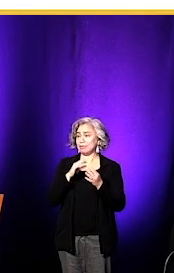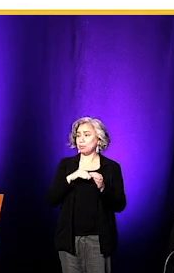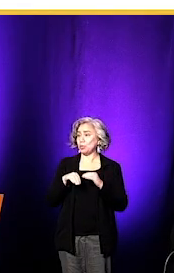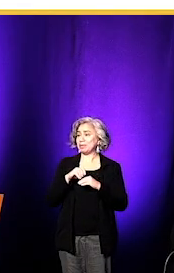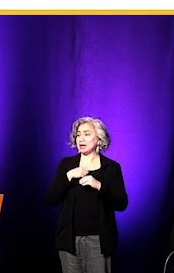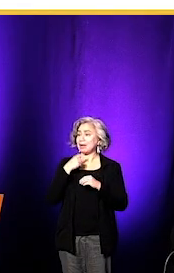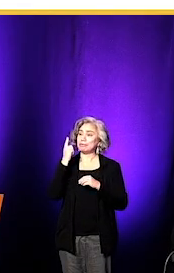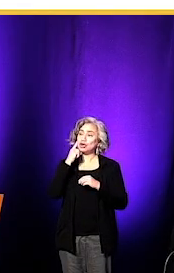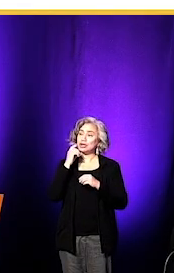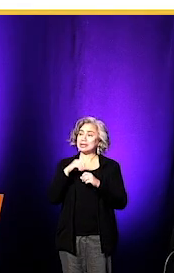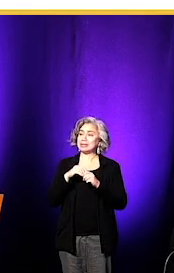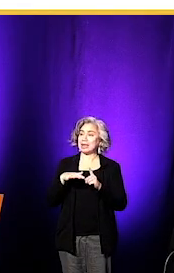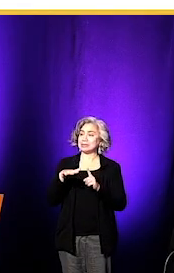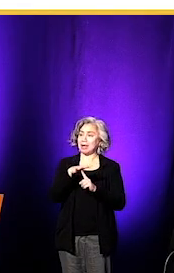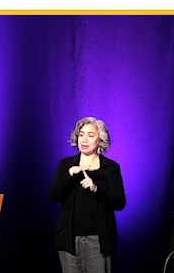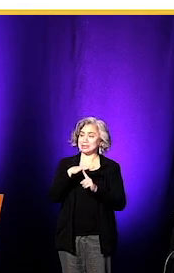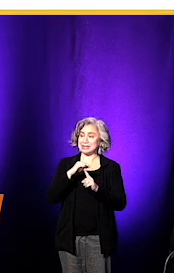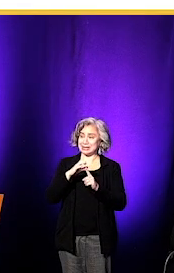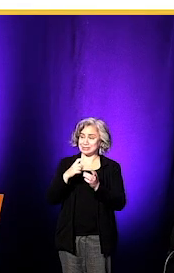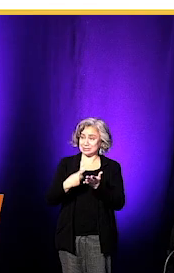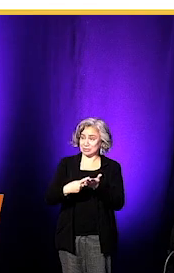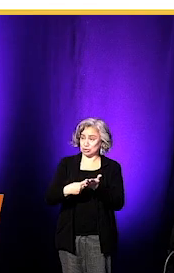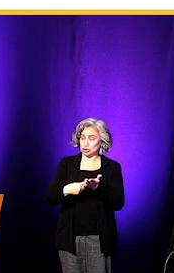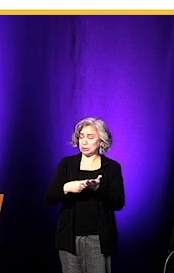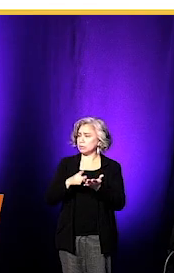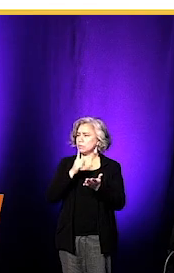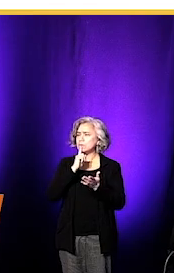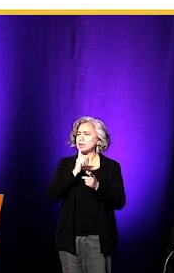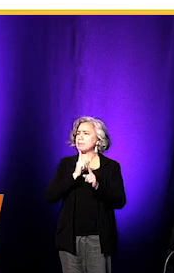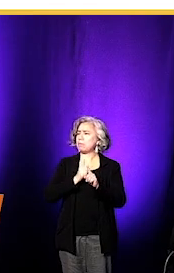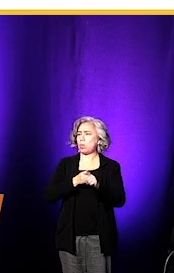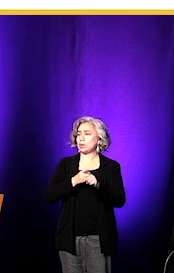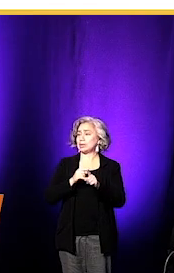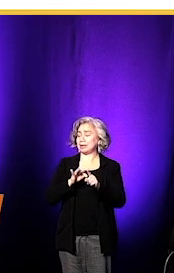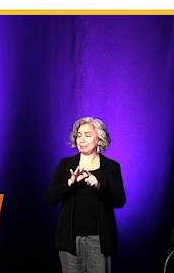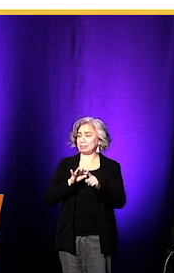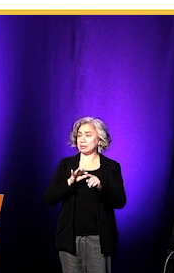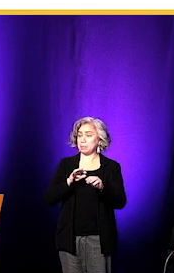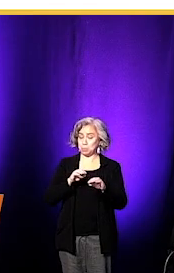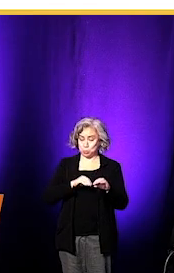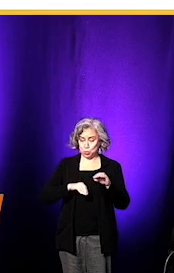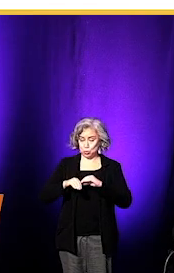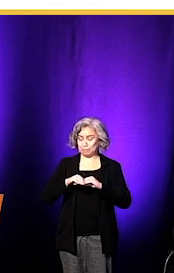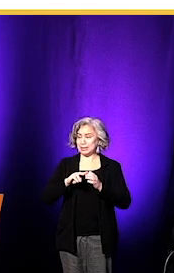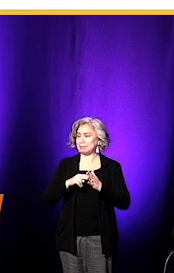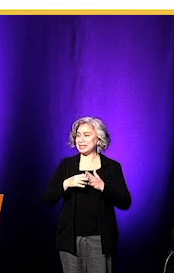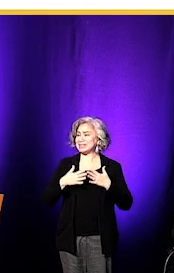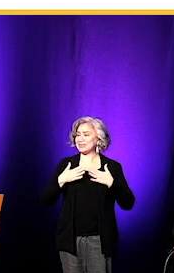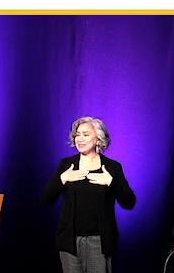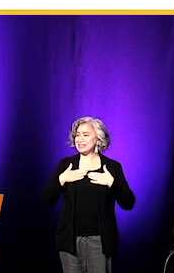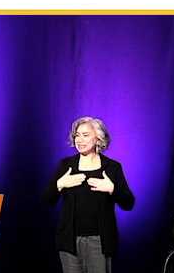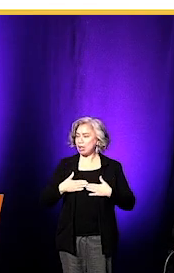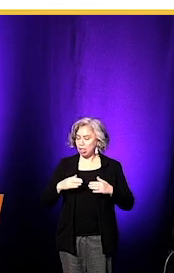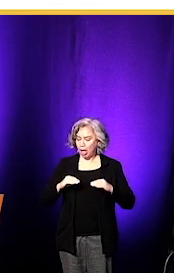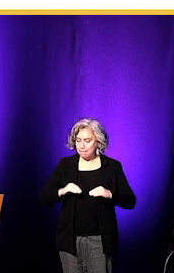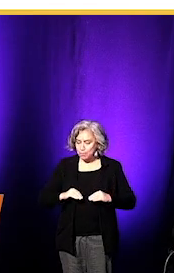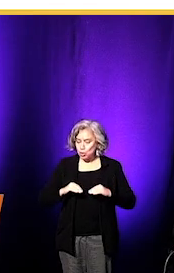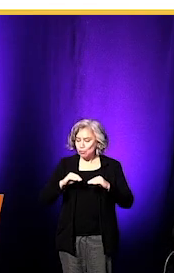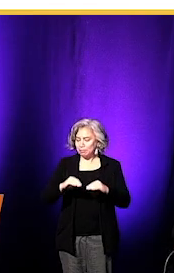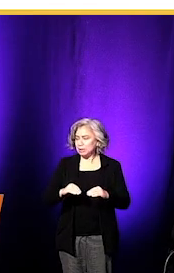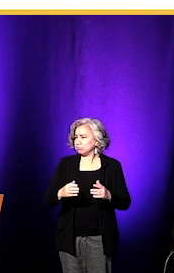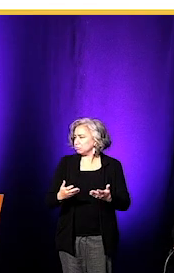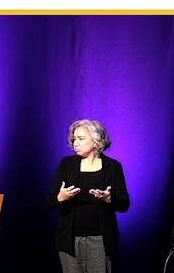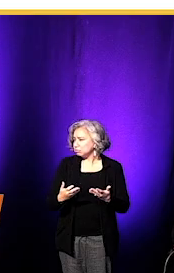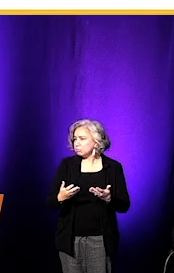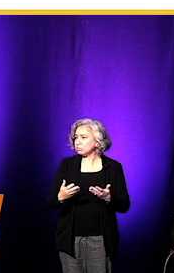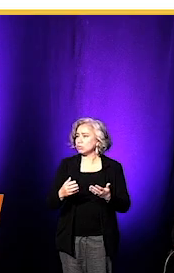and discussions is the point of whether movement is only physical in the literal sense, Yeah. or if movement also